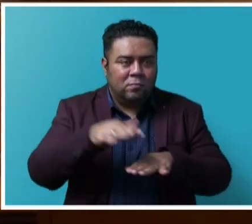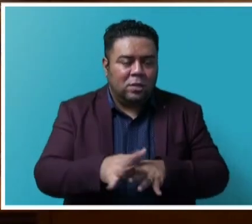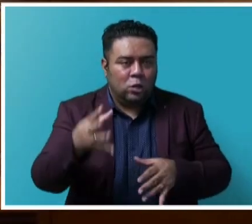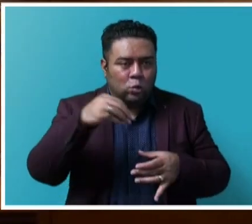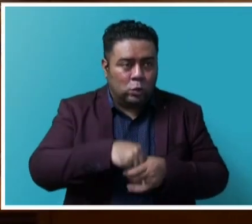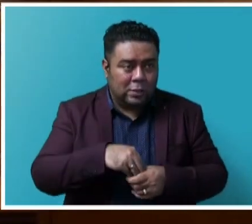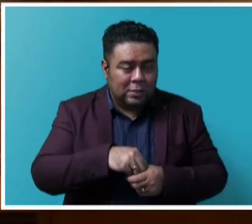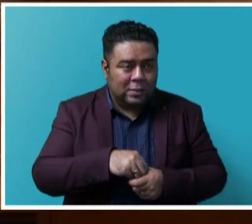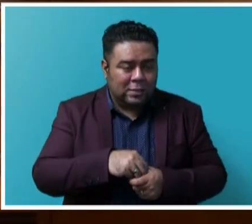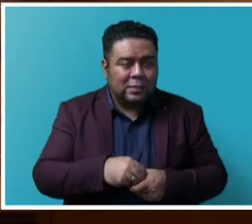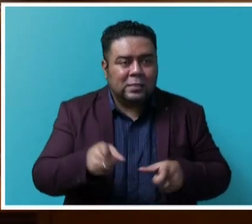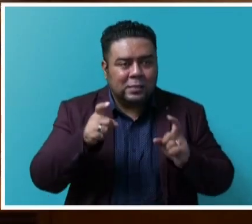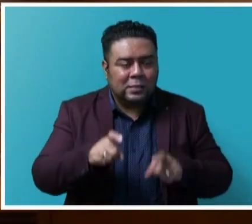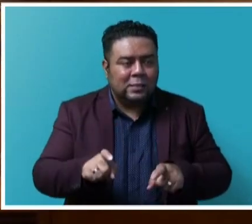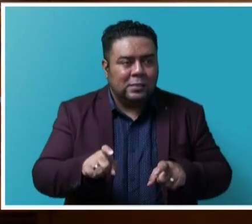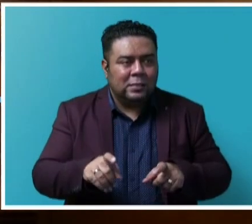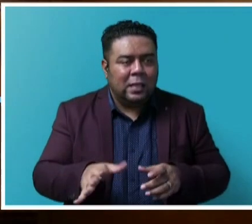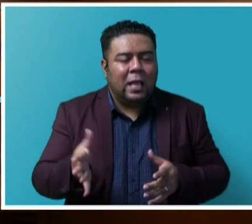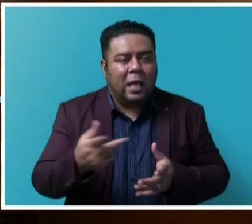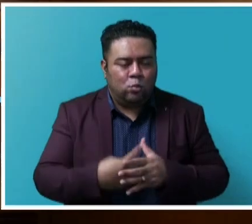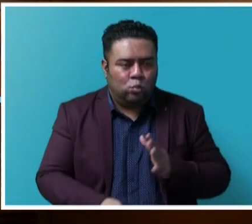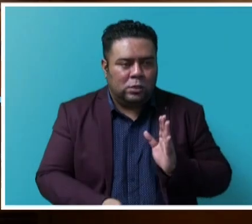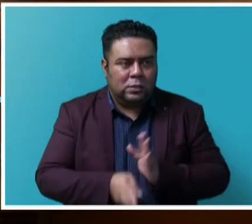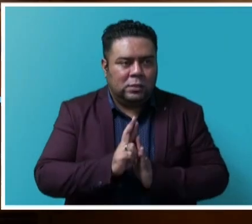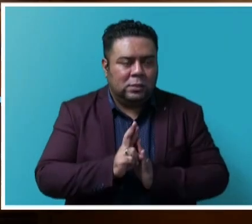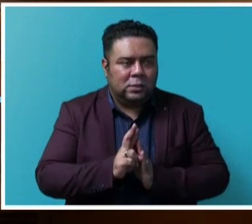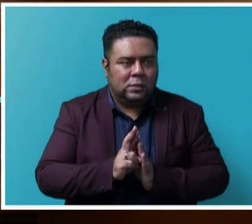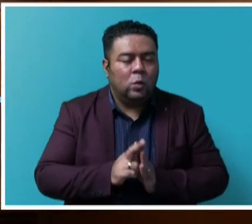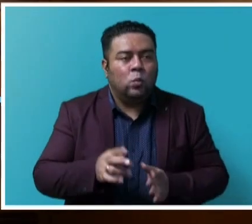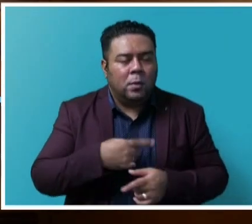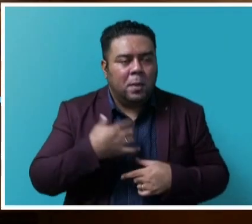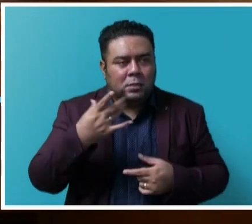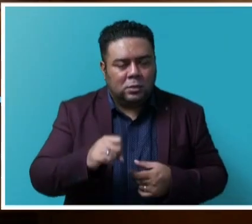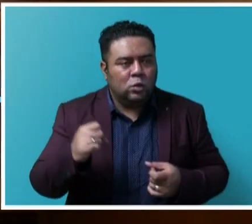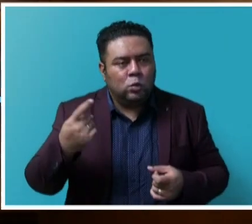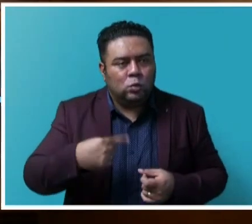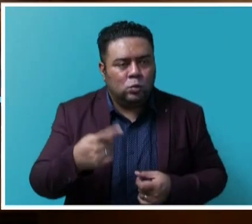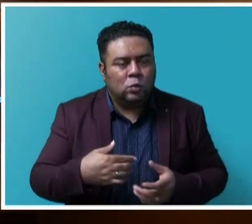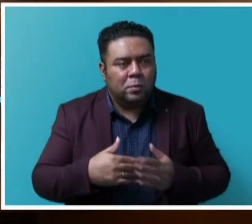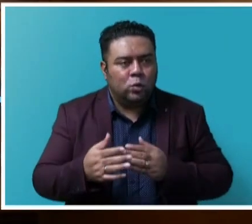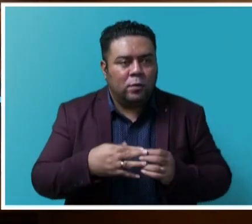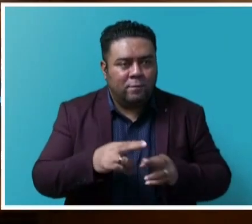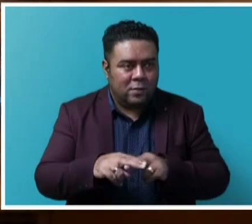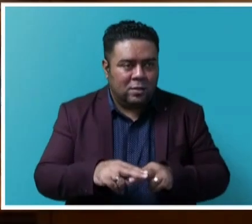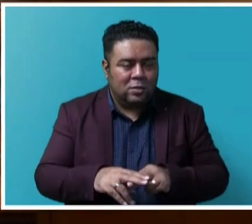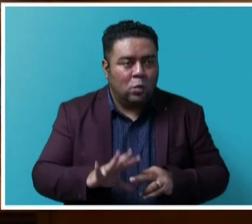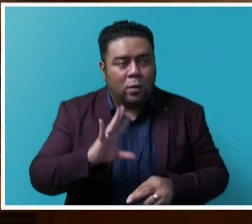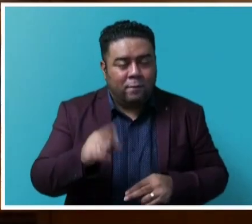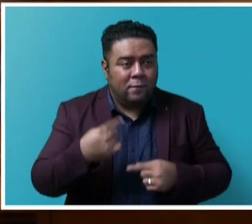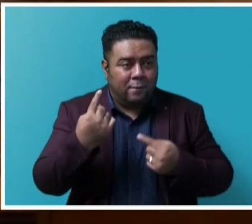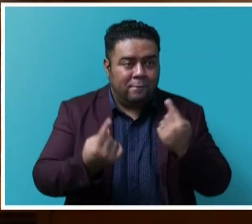inclusivity, sustainability, and resilience. We must continue to build a Fiji where every